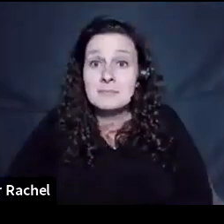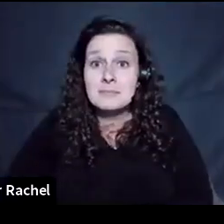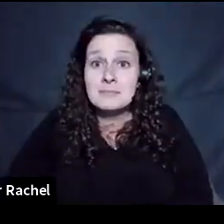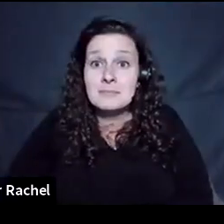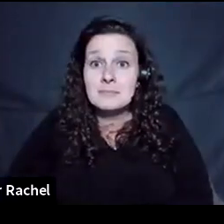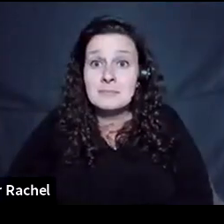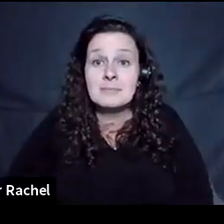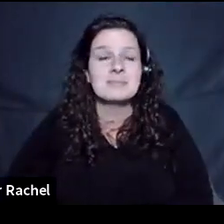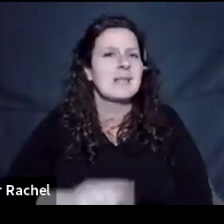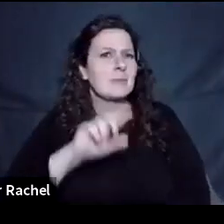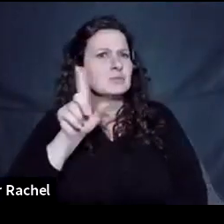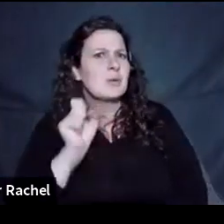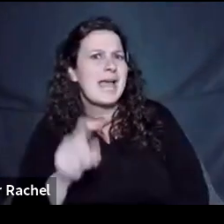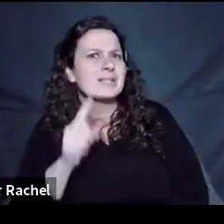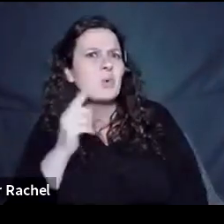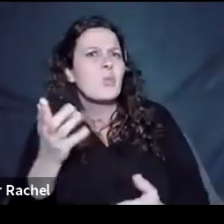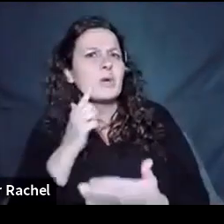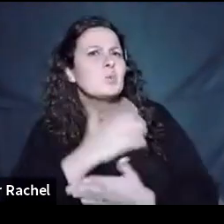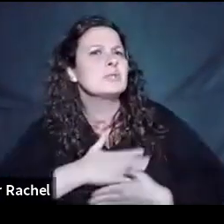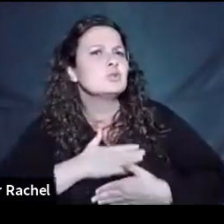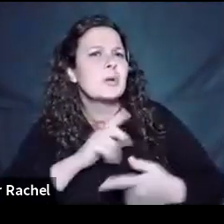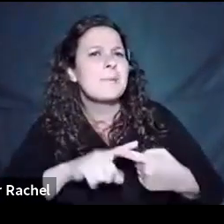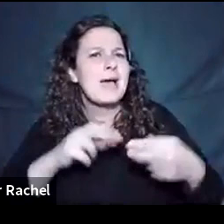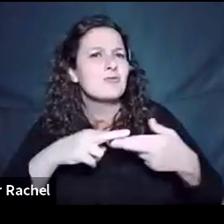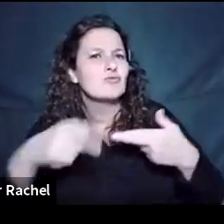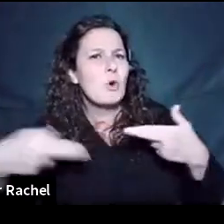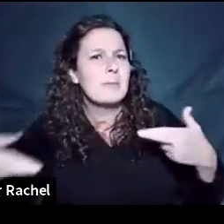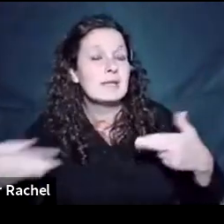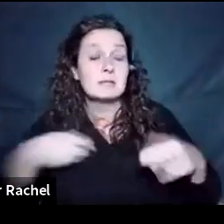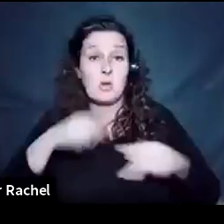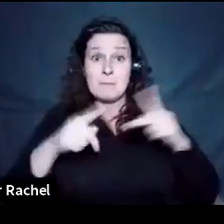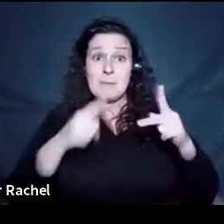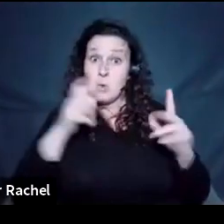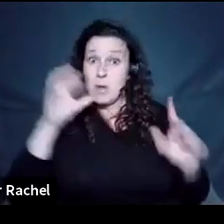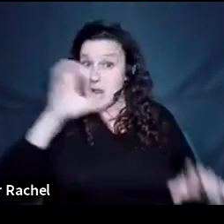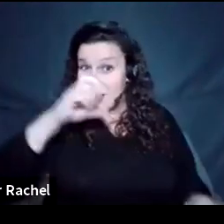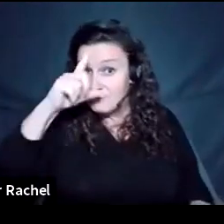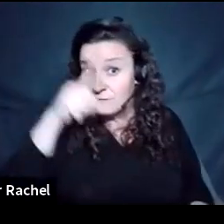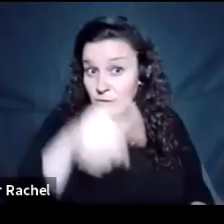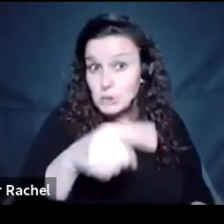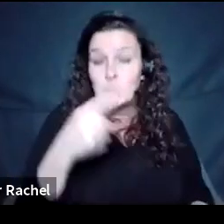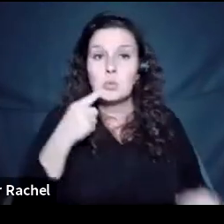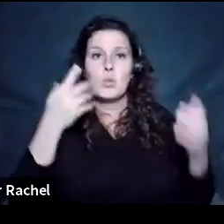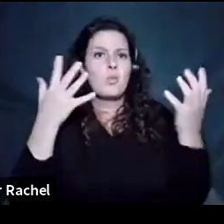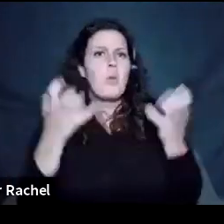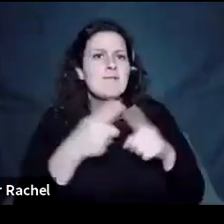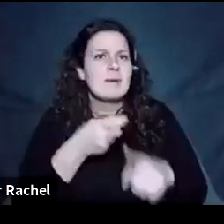going to ask what you enjoy about rope and what the people who are seeking you out for rope play enjoy.